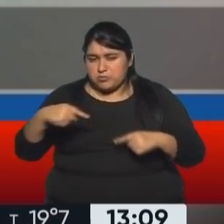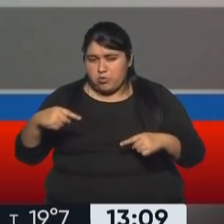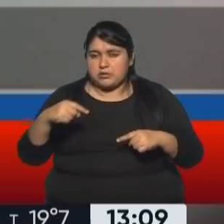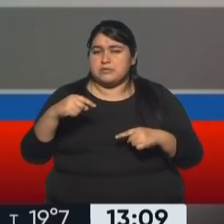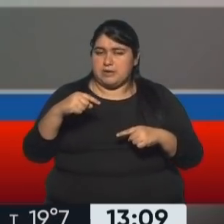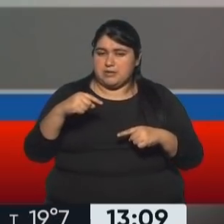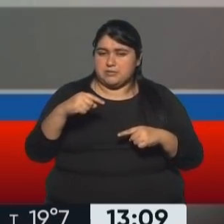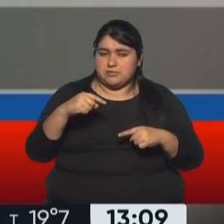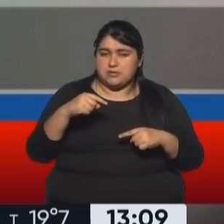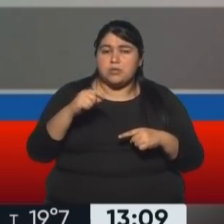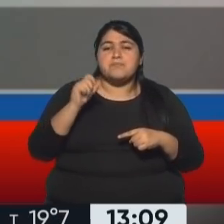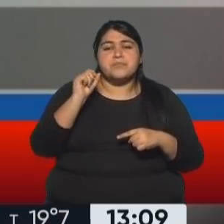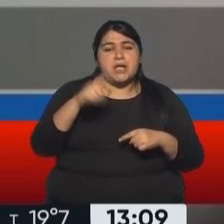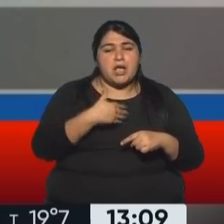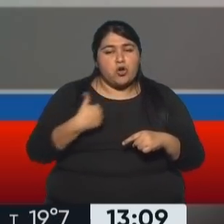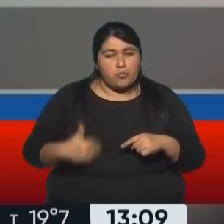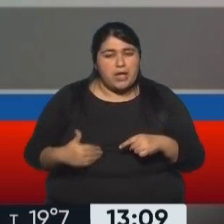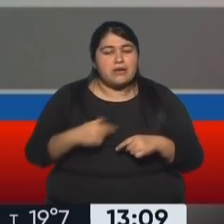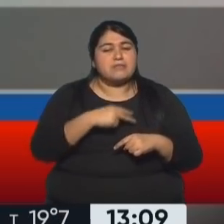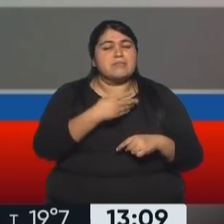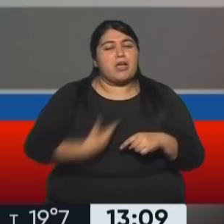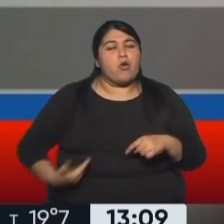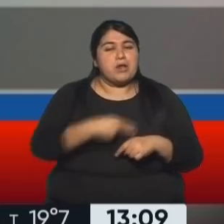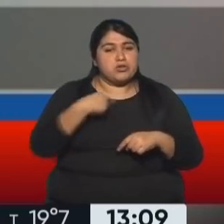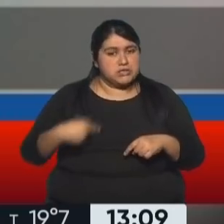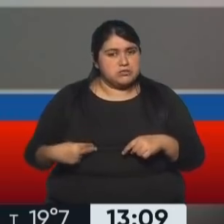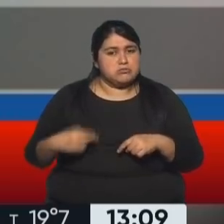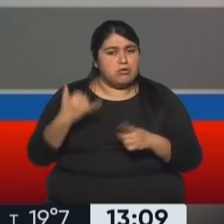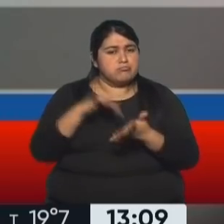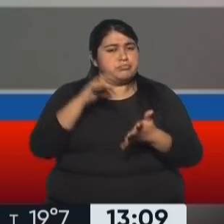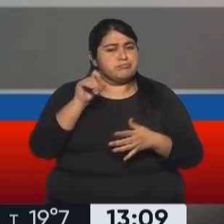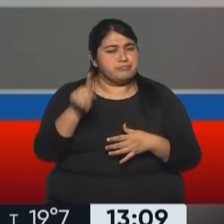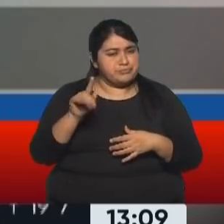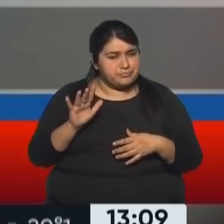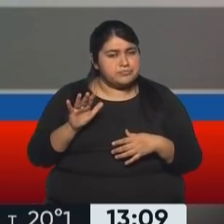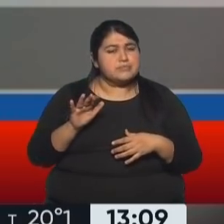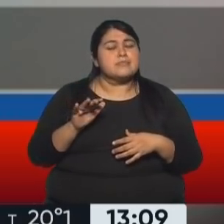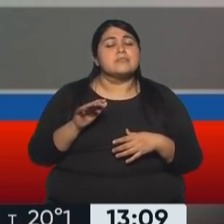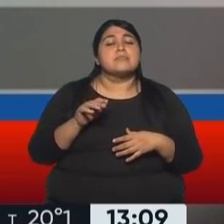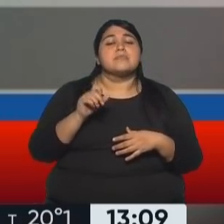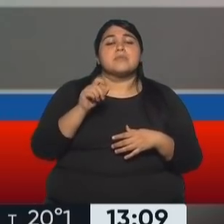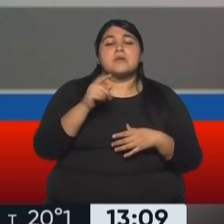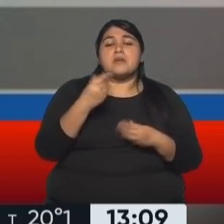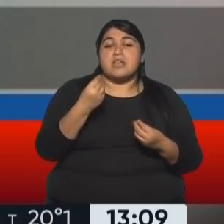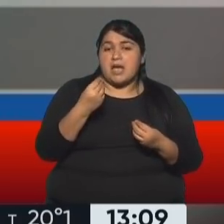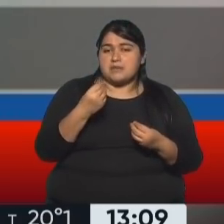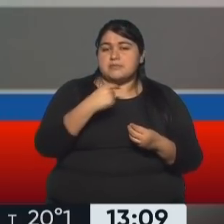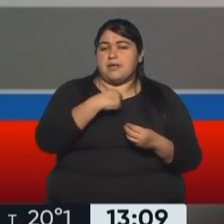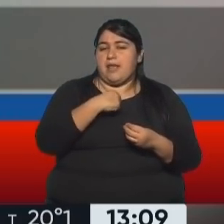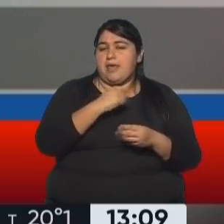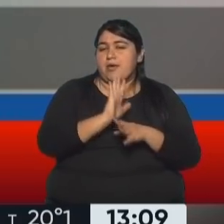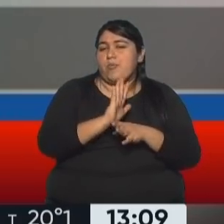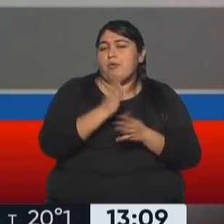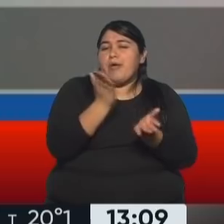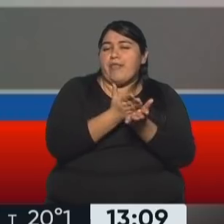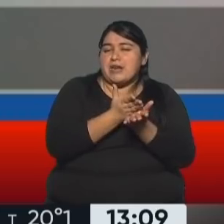government more broadly to target and limit the enjoyment of human rights more